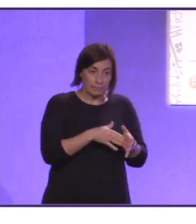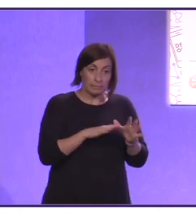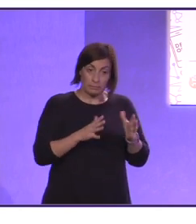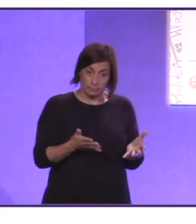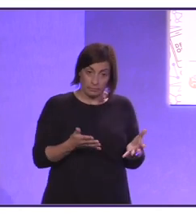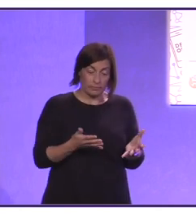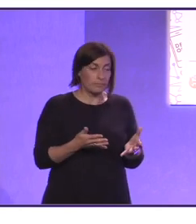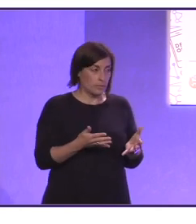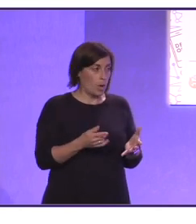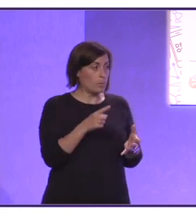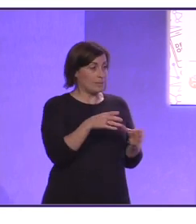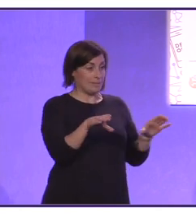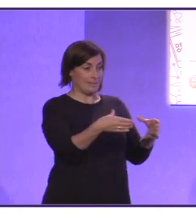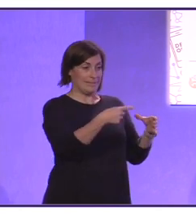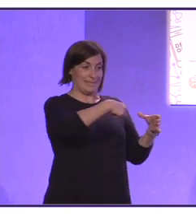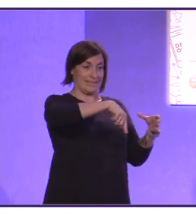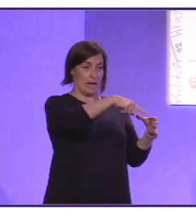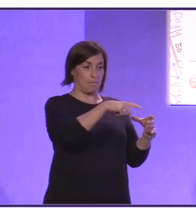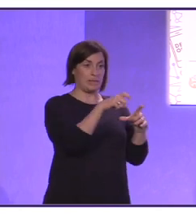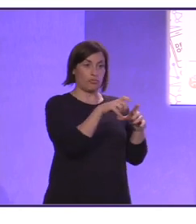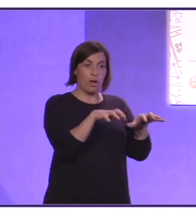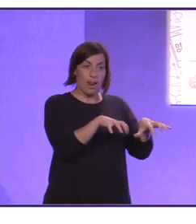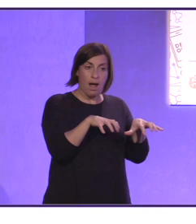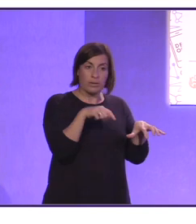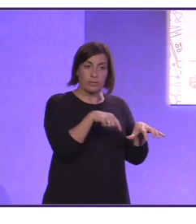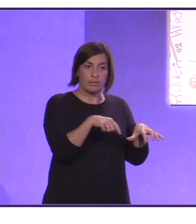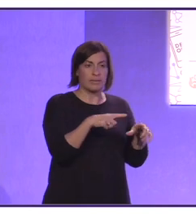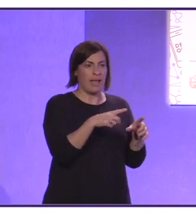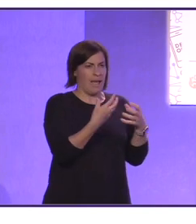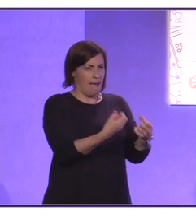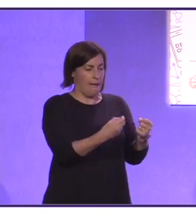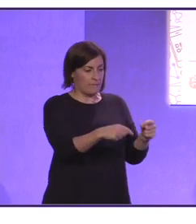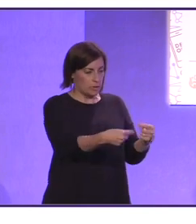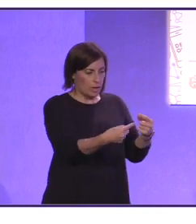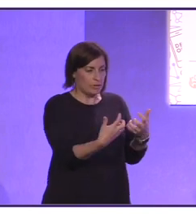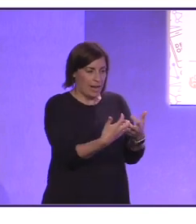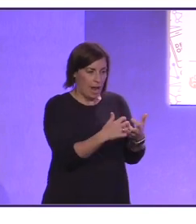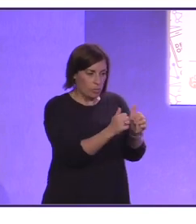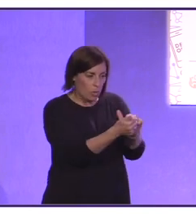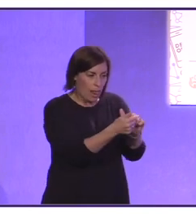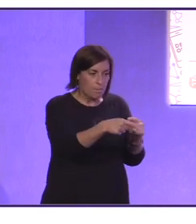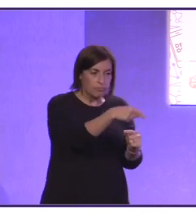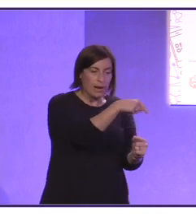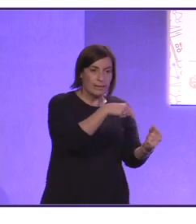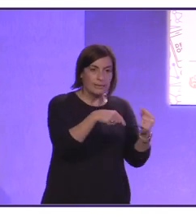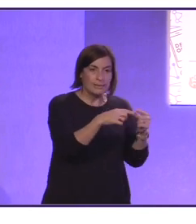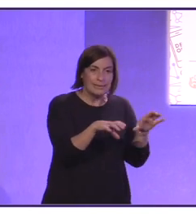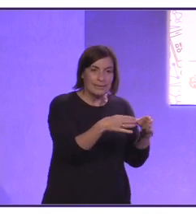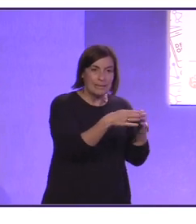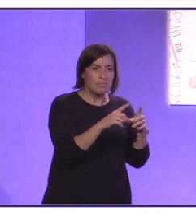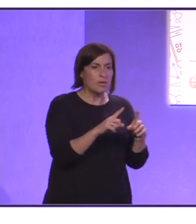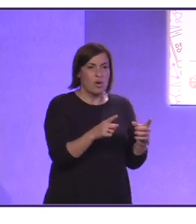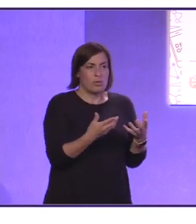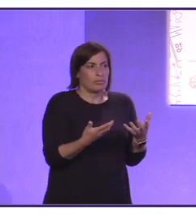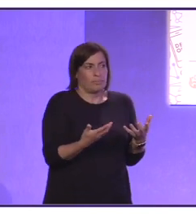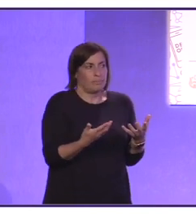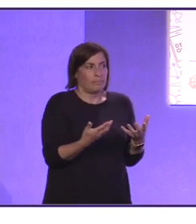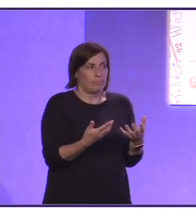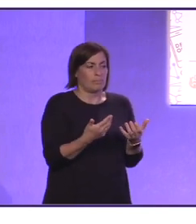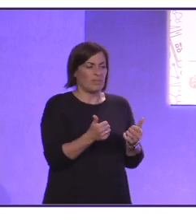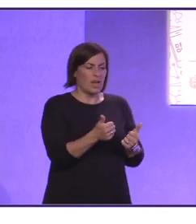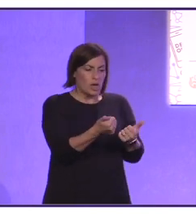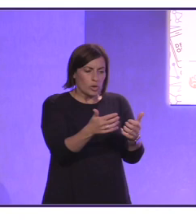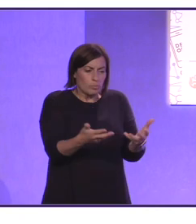And the challenge they face is how to get people to collaborate, how to build a team rather than a set of just really